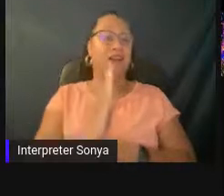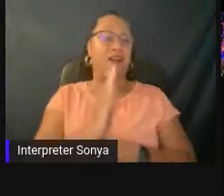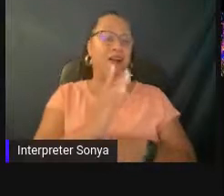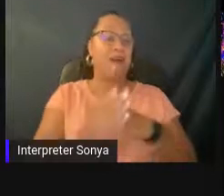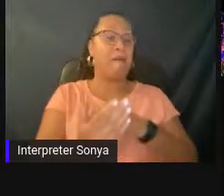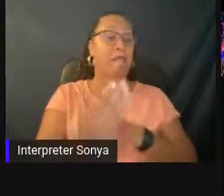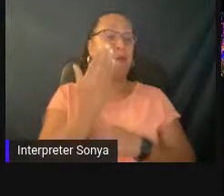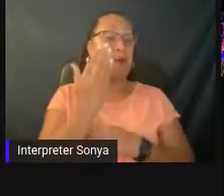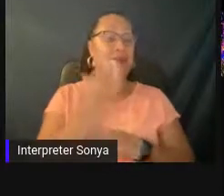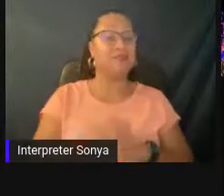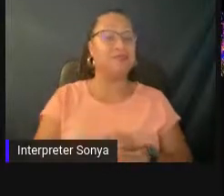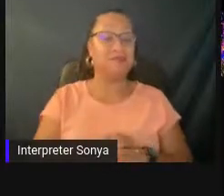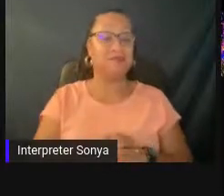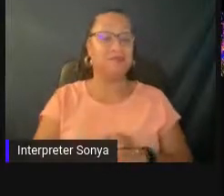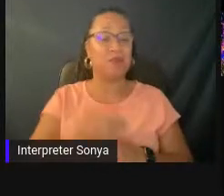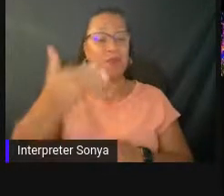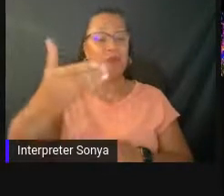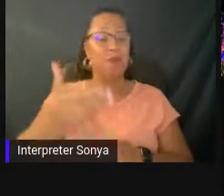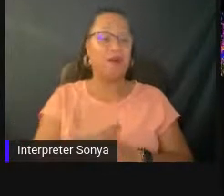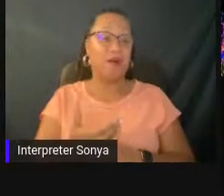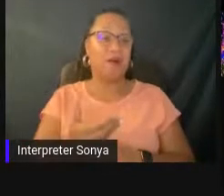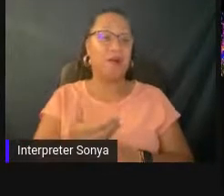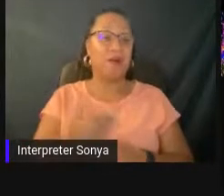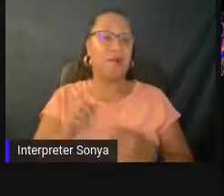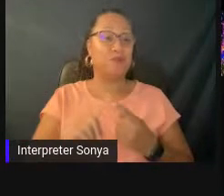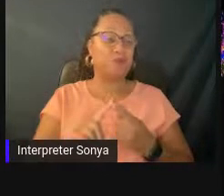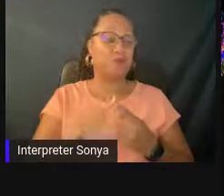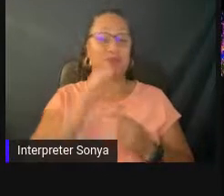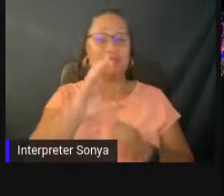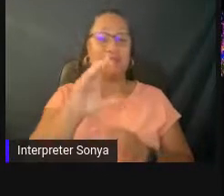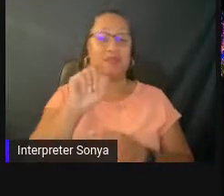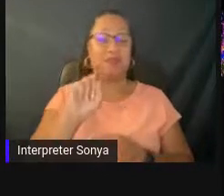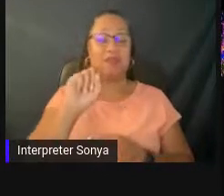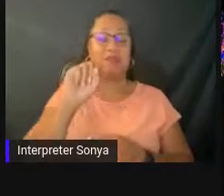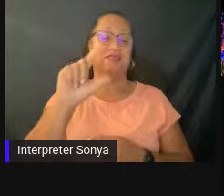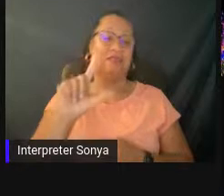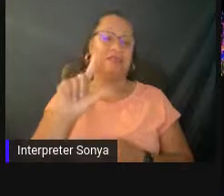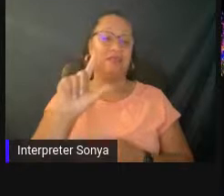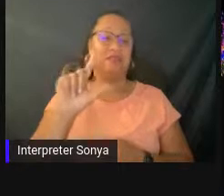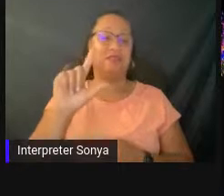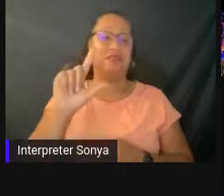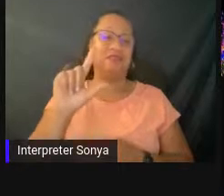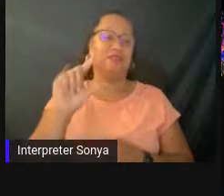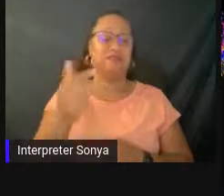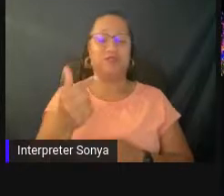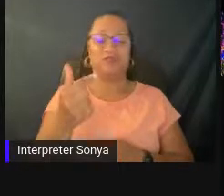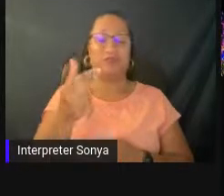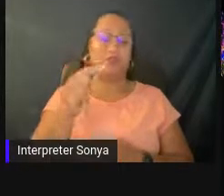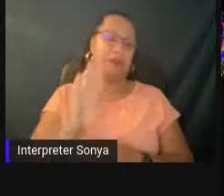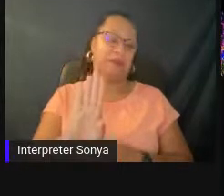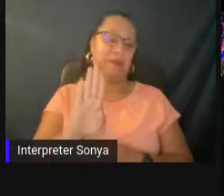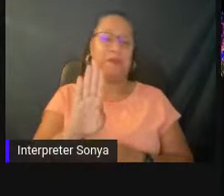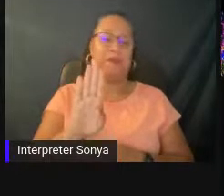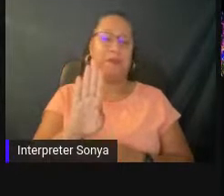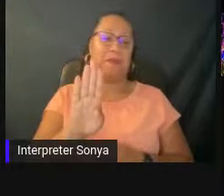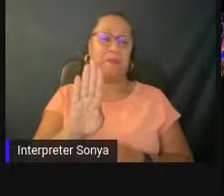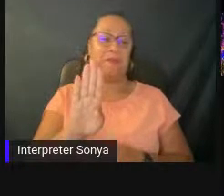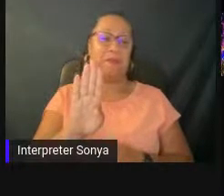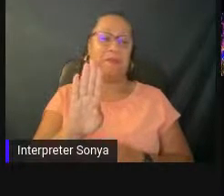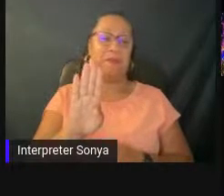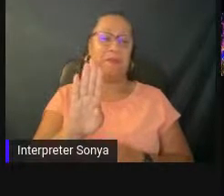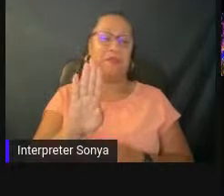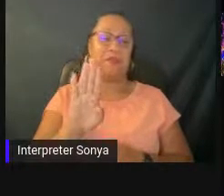morning. Welcome to the Center for Spiritual Living Great to